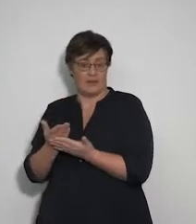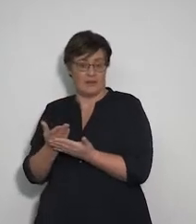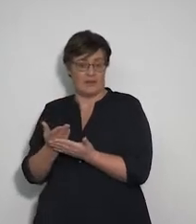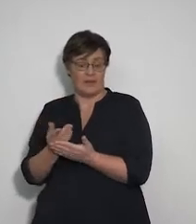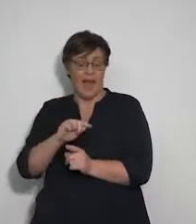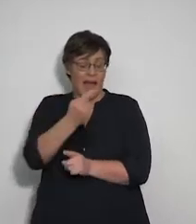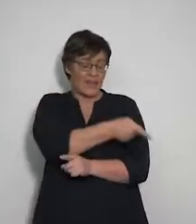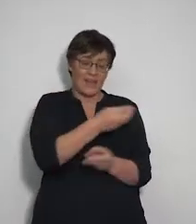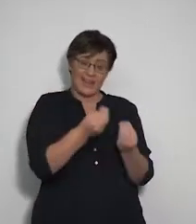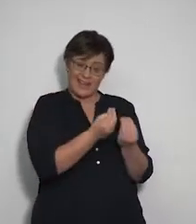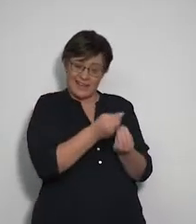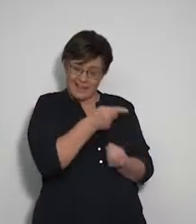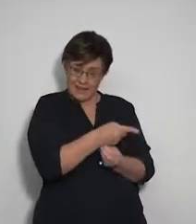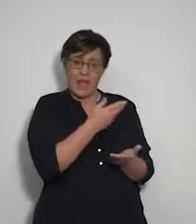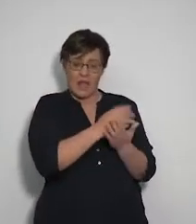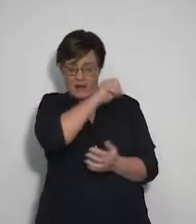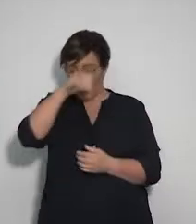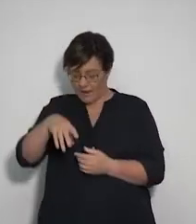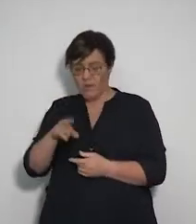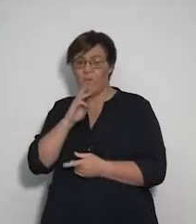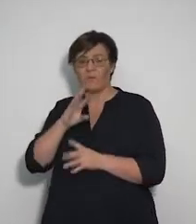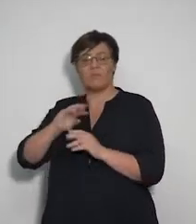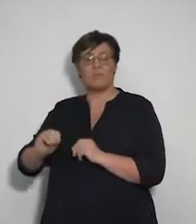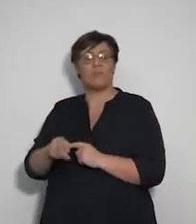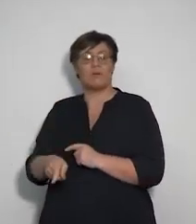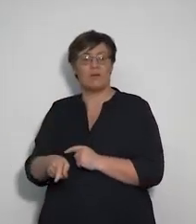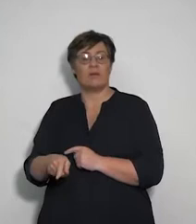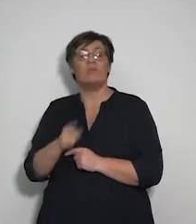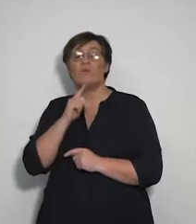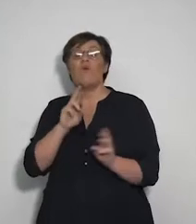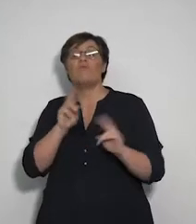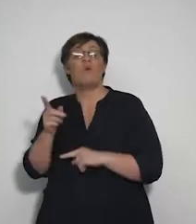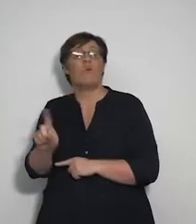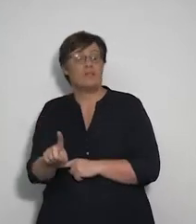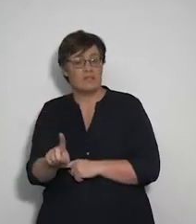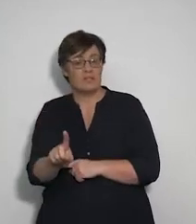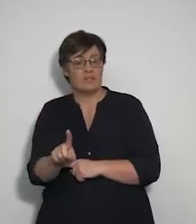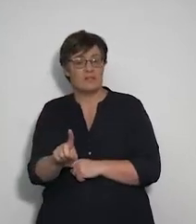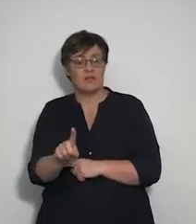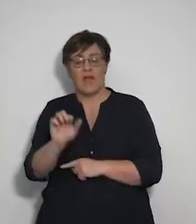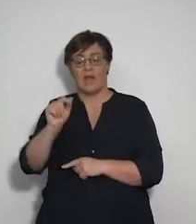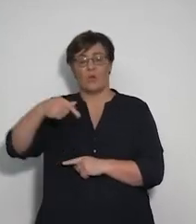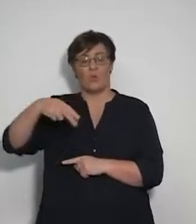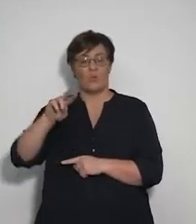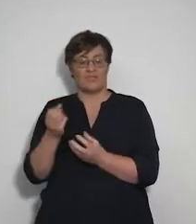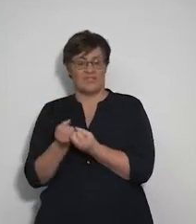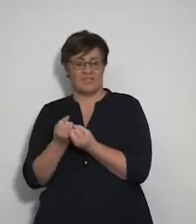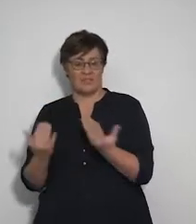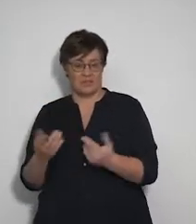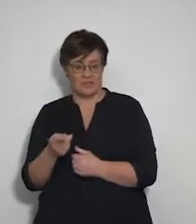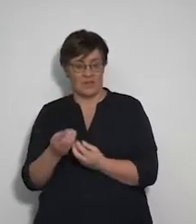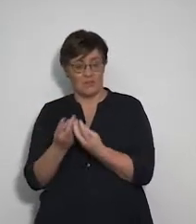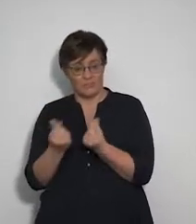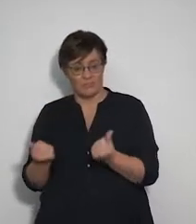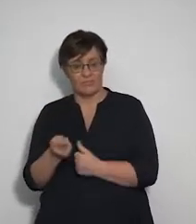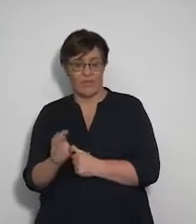other substances can actually be dissolved in water to give us what we would refer to as an aqueous solution. So any solution